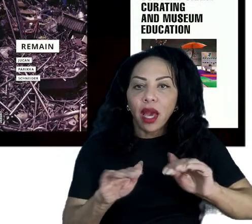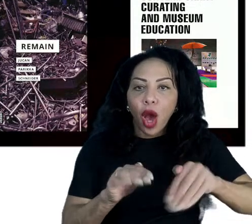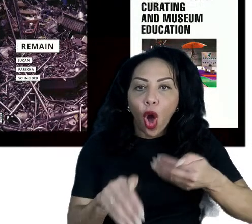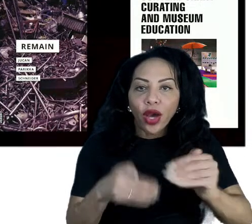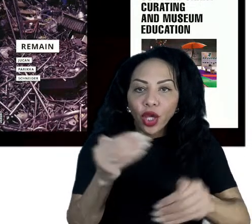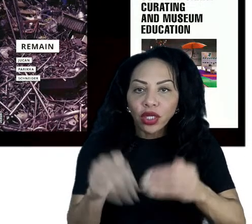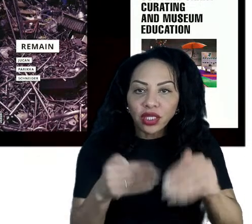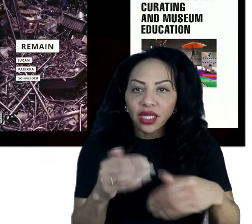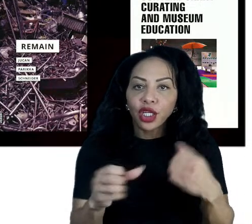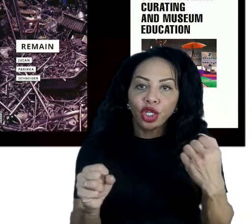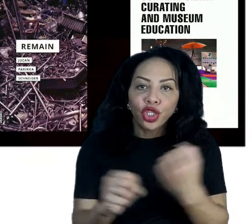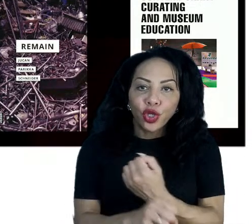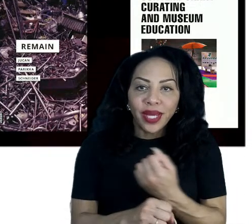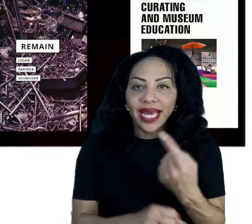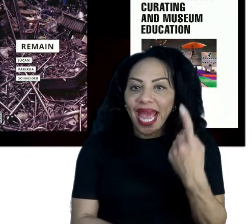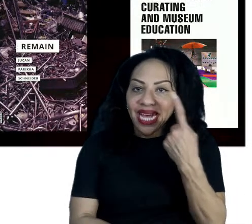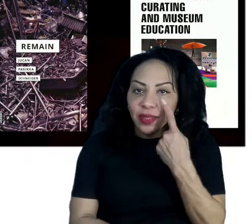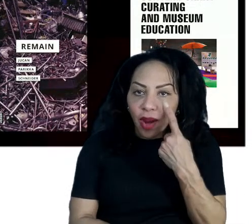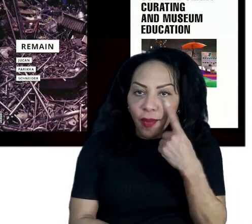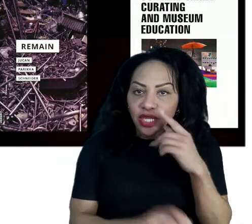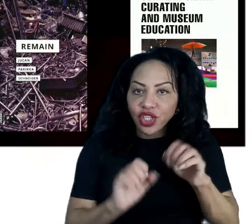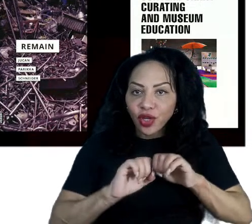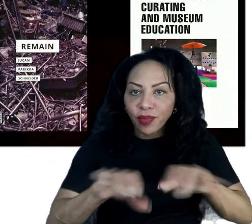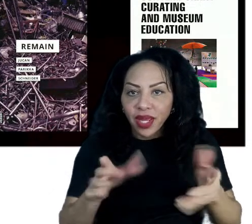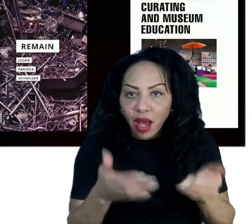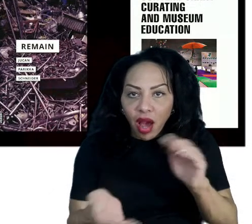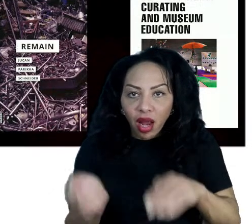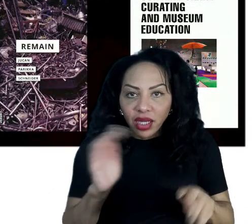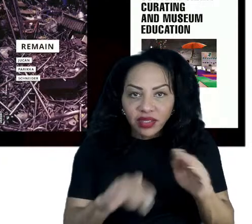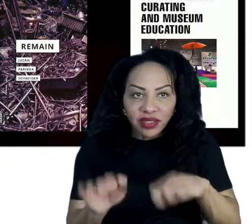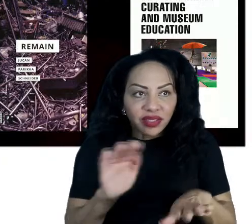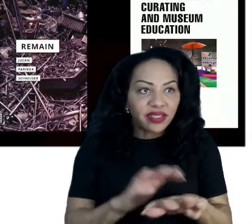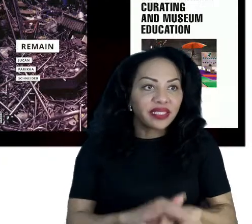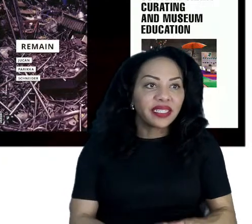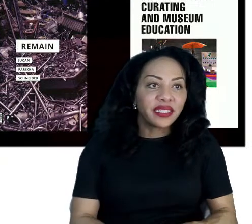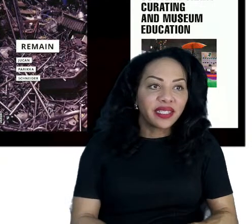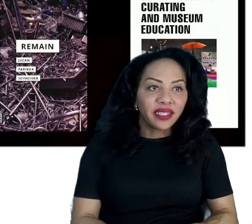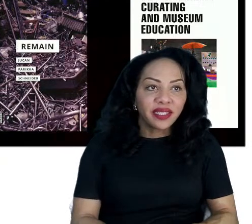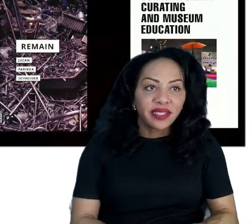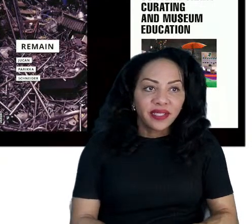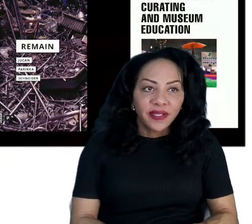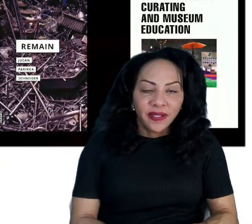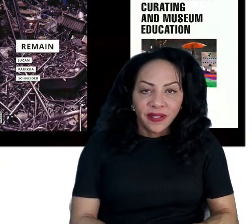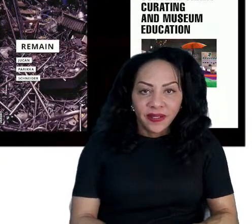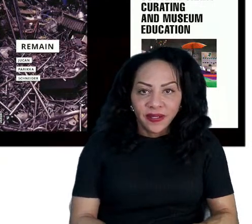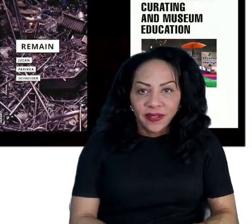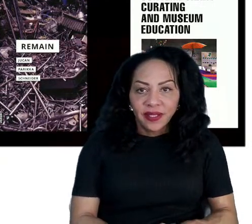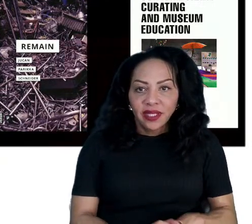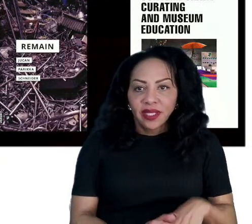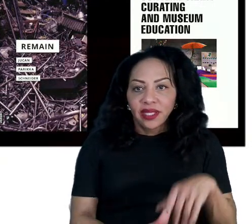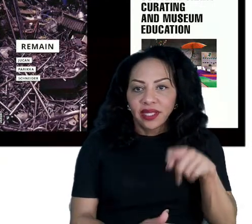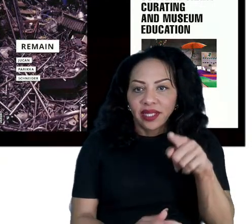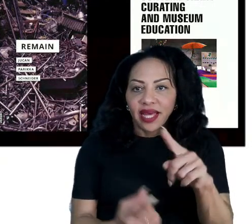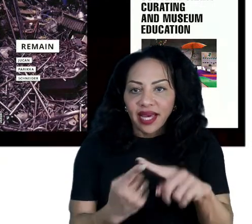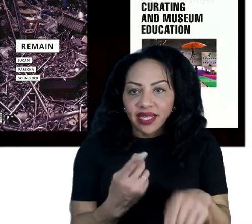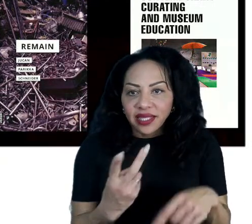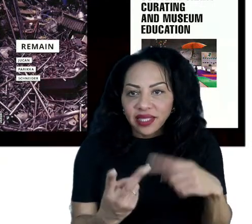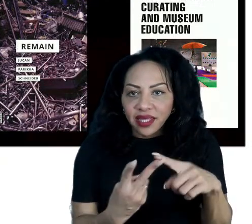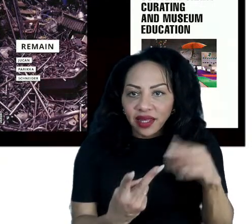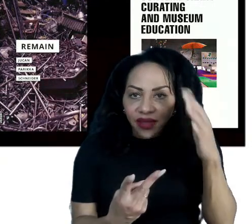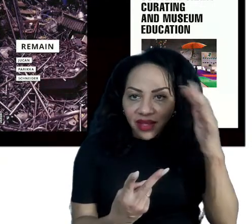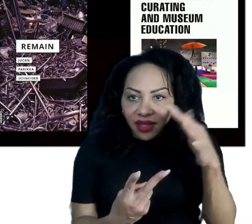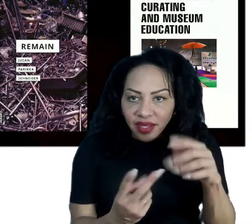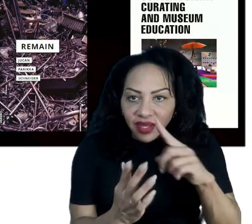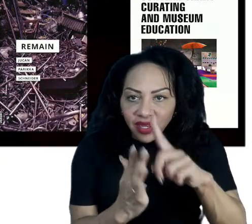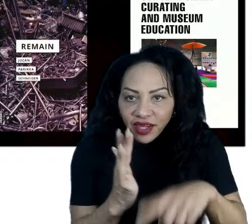van der Over's contributed to the theory one of that pair. Jussi Parikka, What is